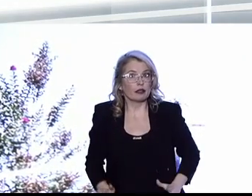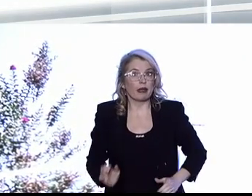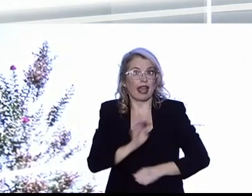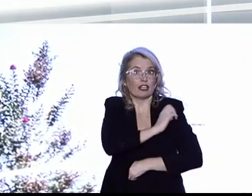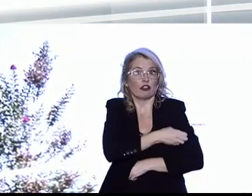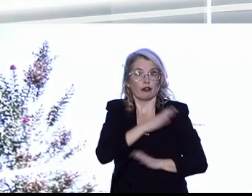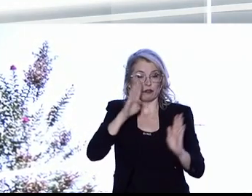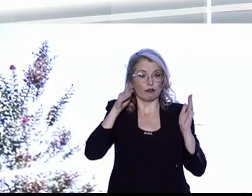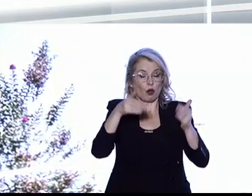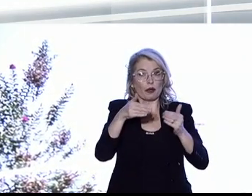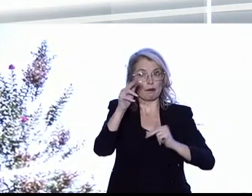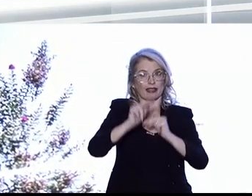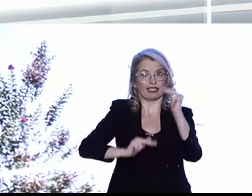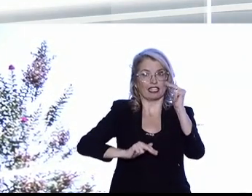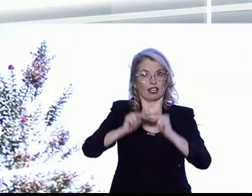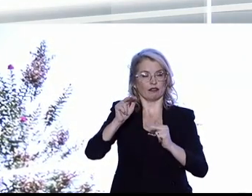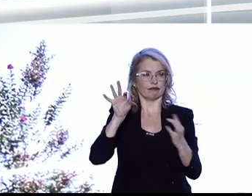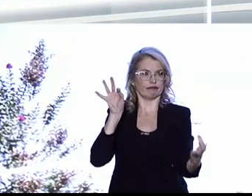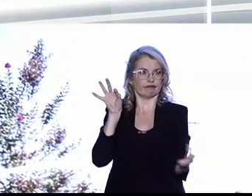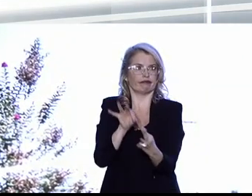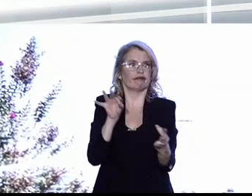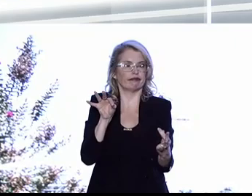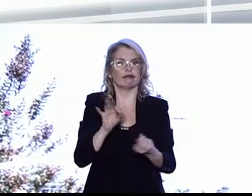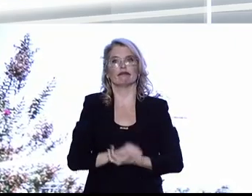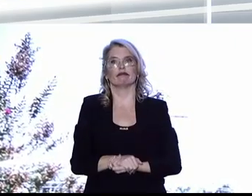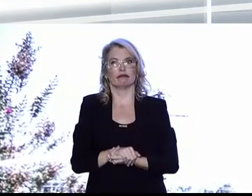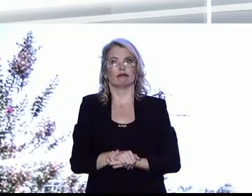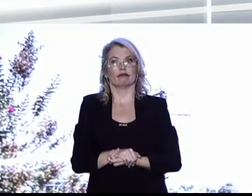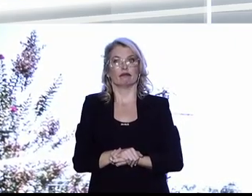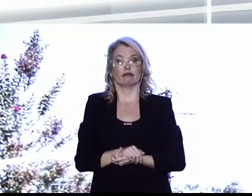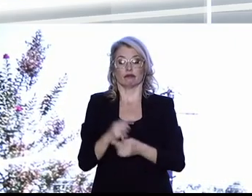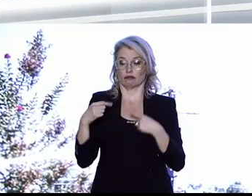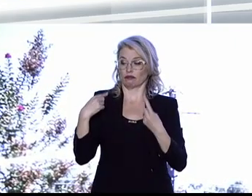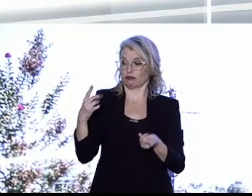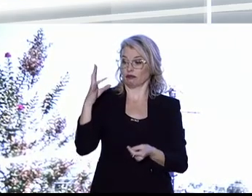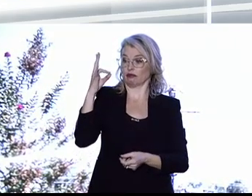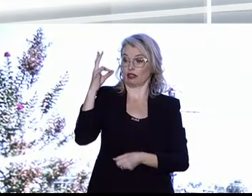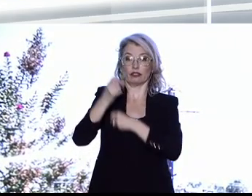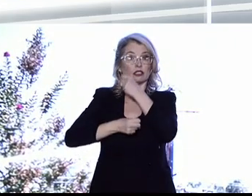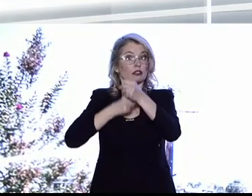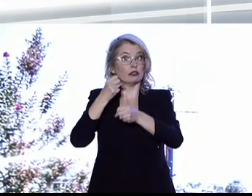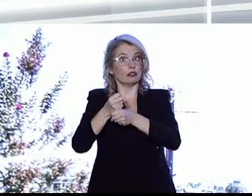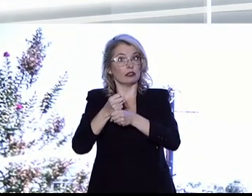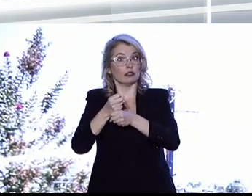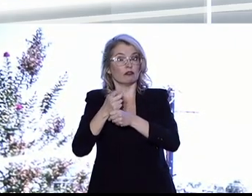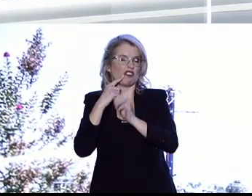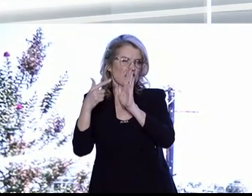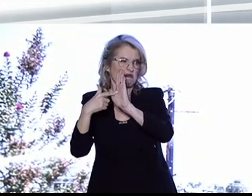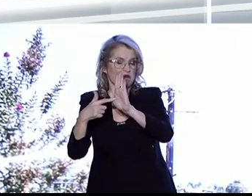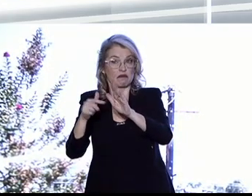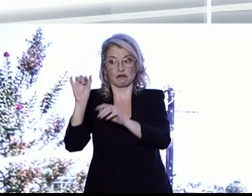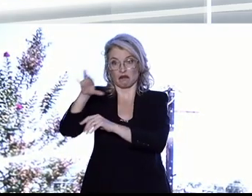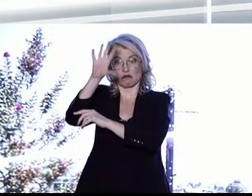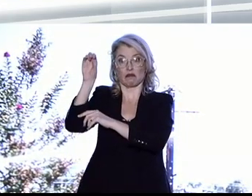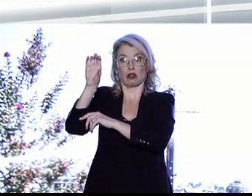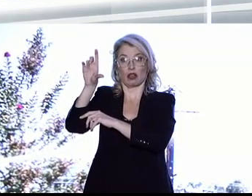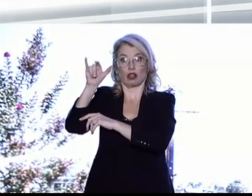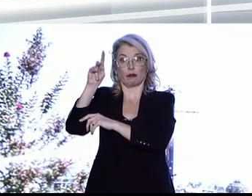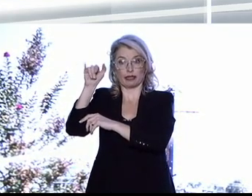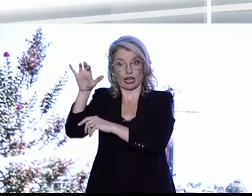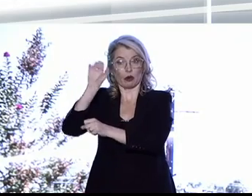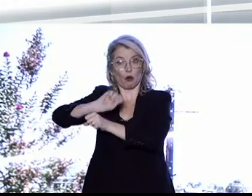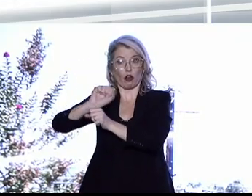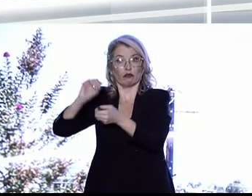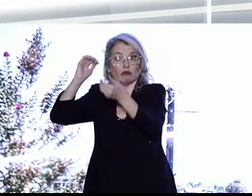with energy-focused building optimizations. For the past 7 years, for instance, Climatech has been